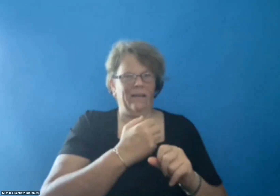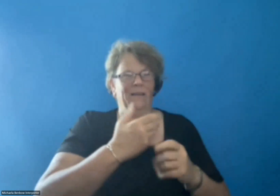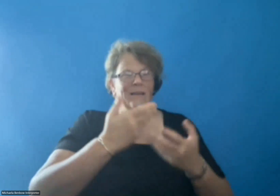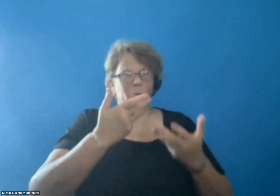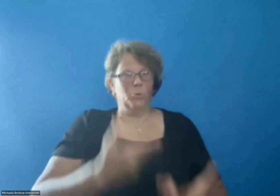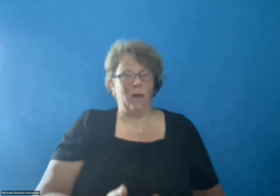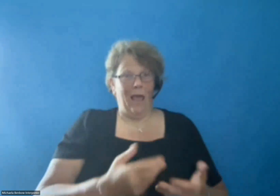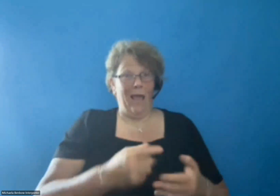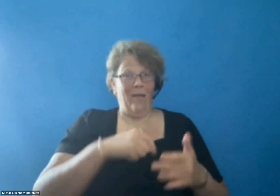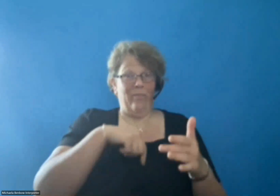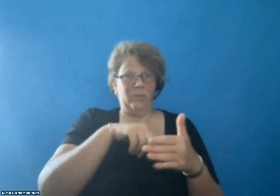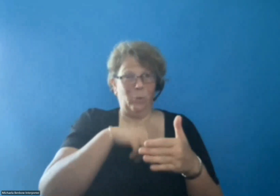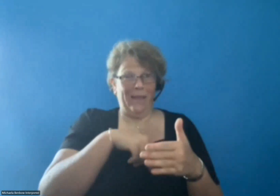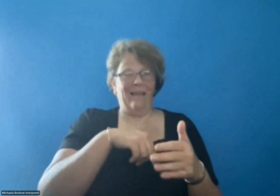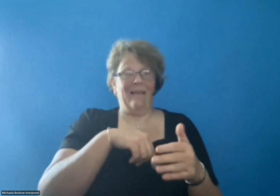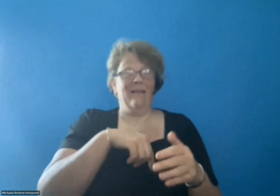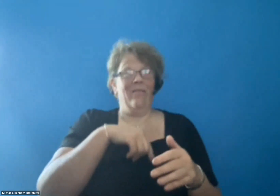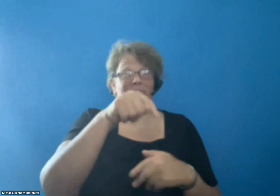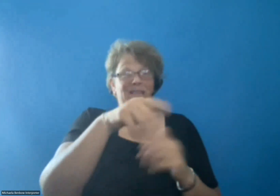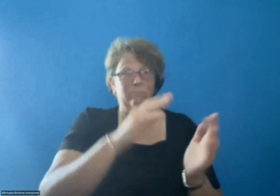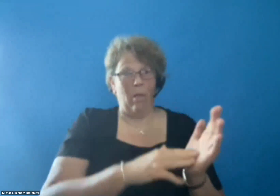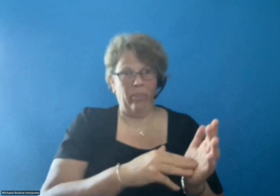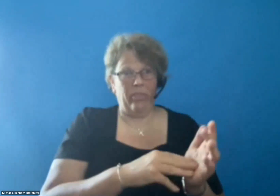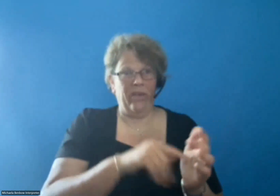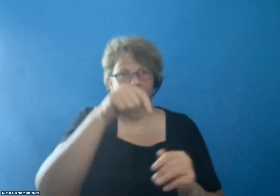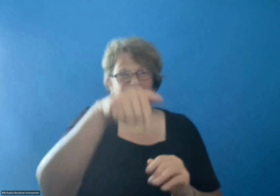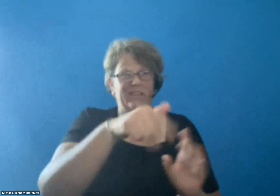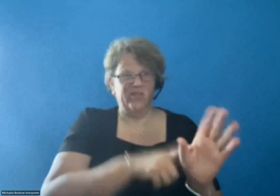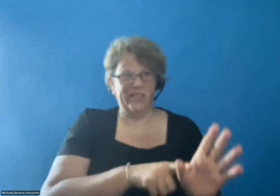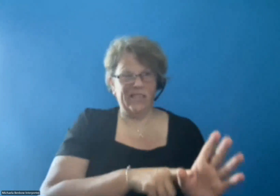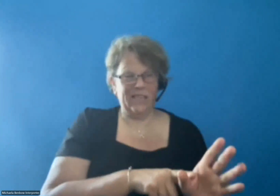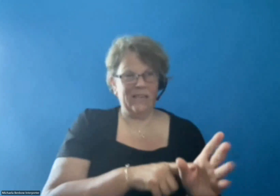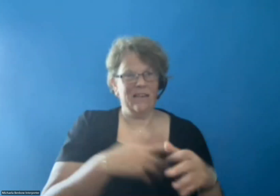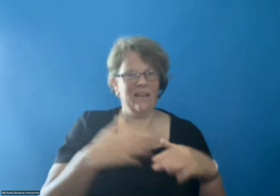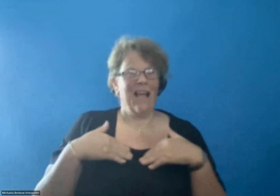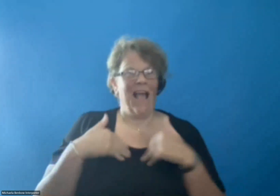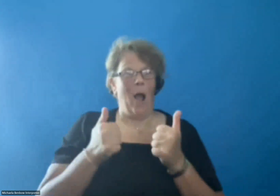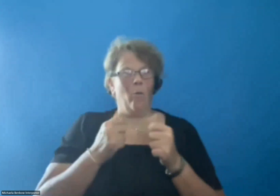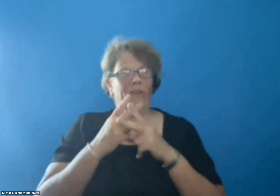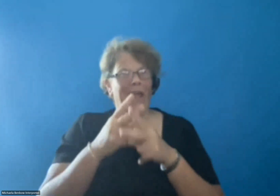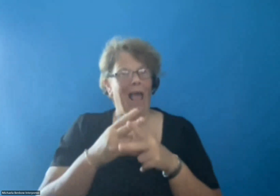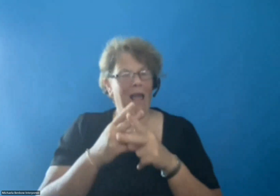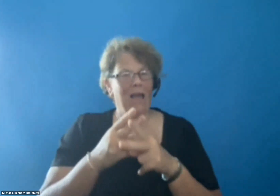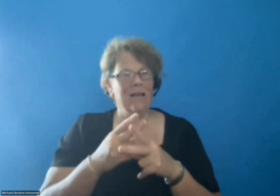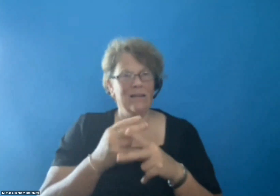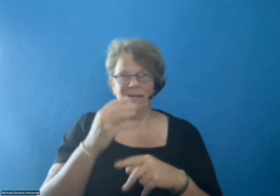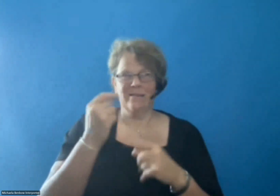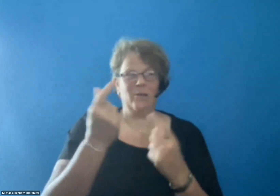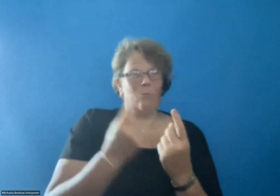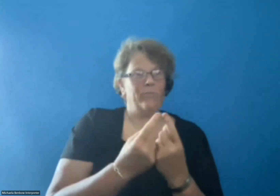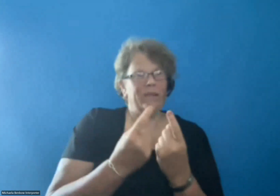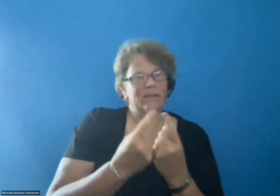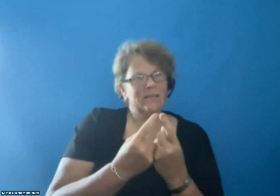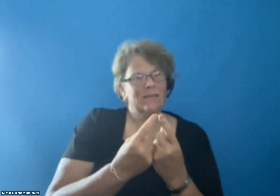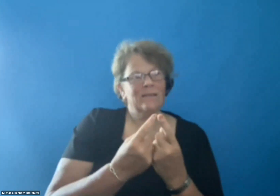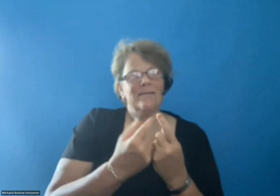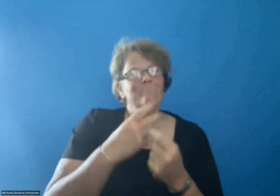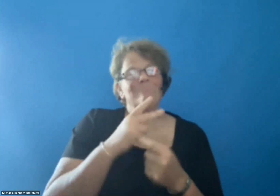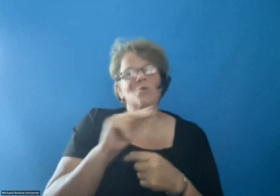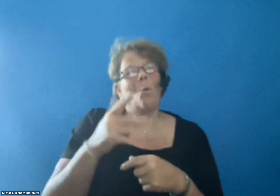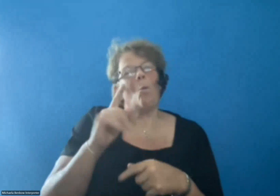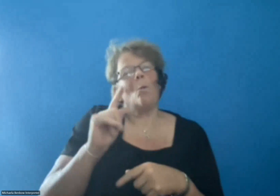year, to really address some of the challenges that we've got in healthcare. Some of those things that we do aren't necessarily the things that we need to